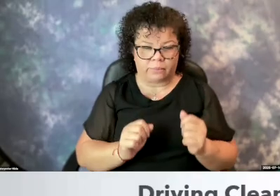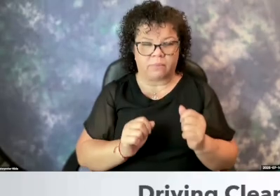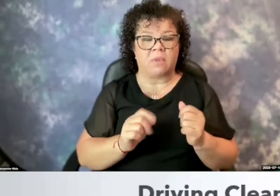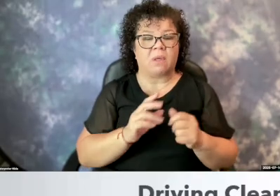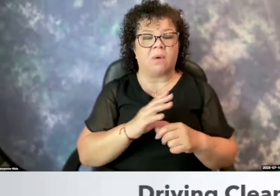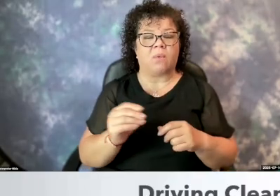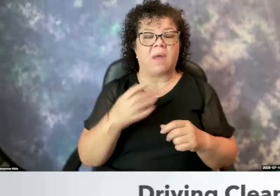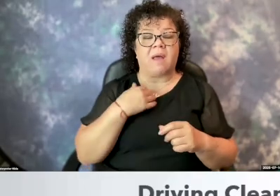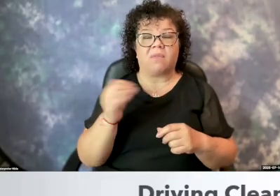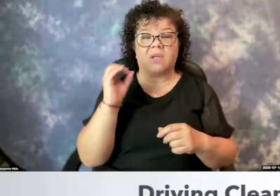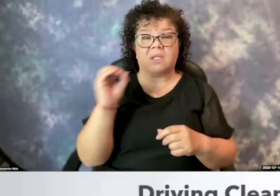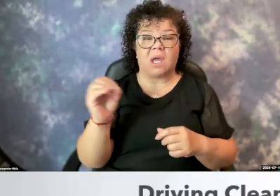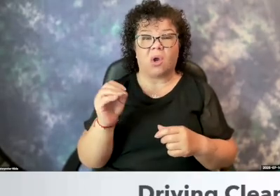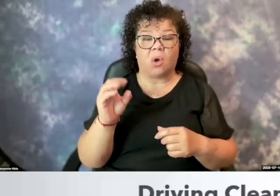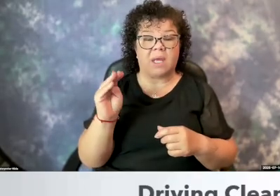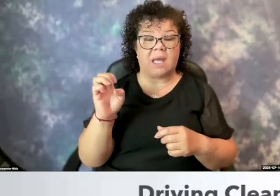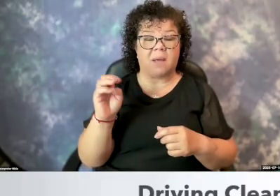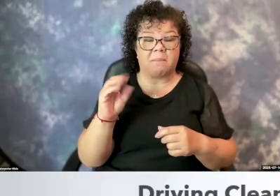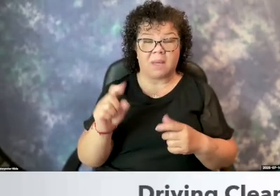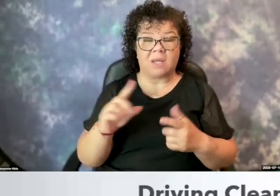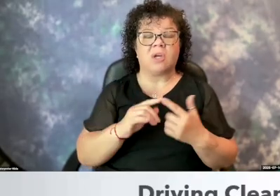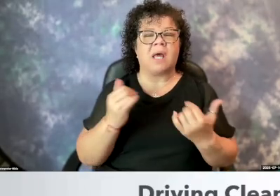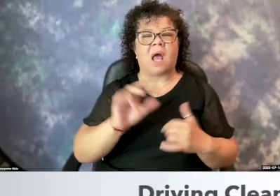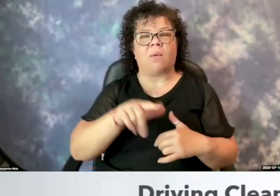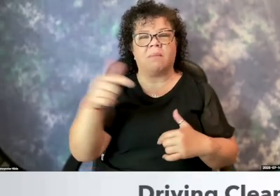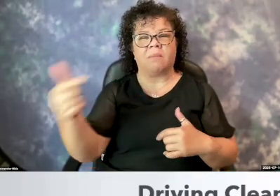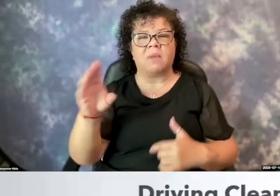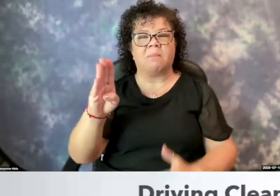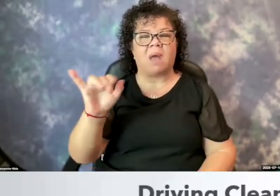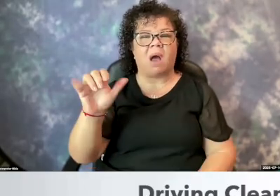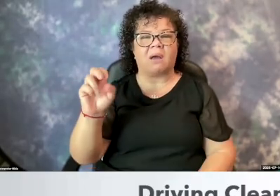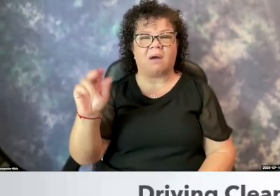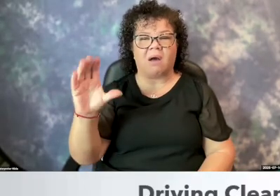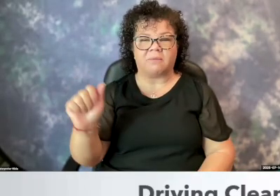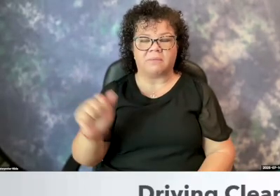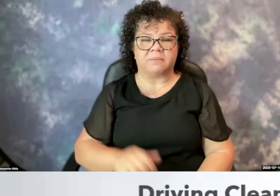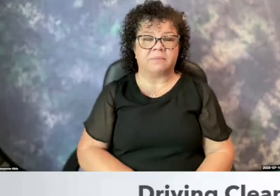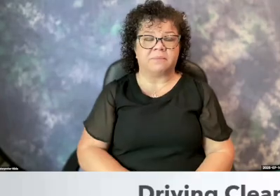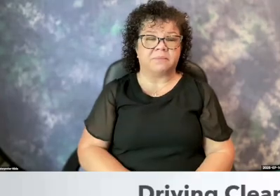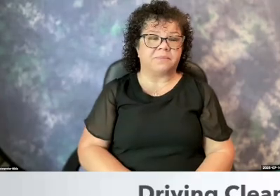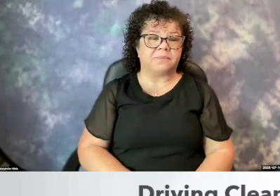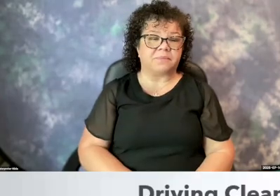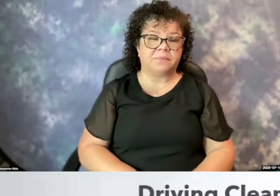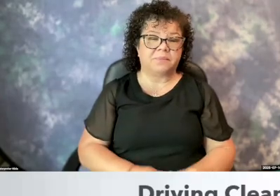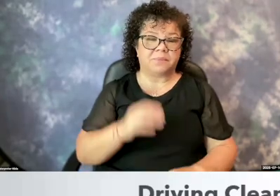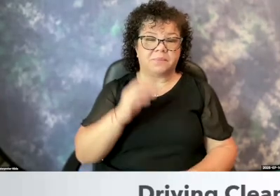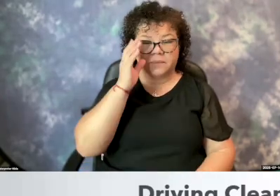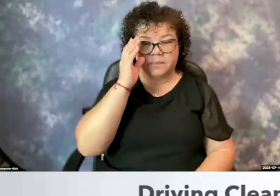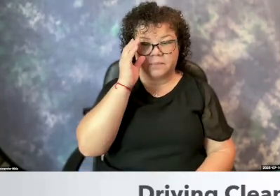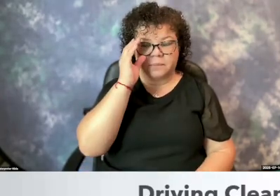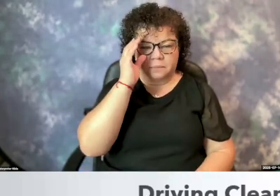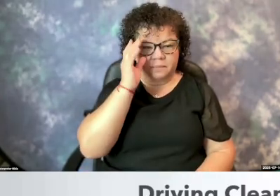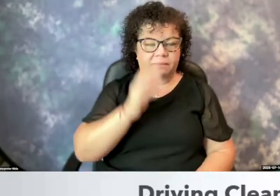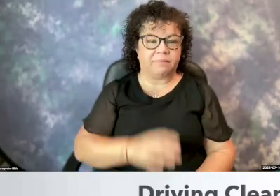loan. The first project we'll update you on is the Zero-Emission Assurance Project, so I'll now pass it over to my colleague